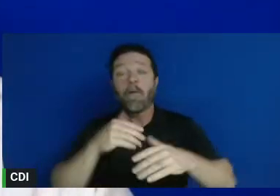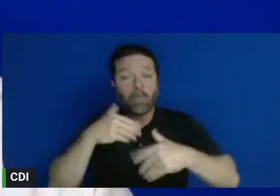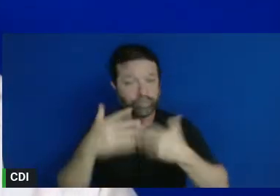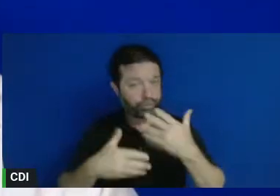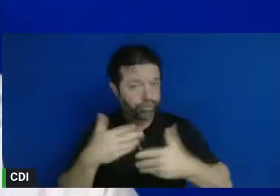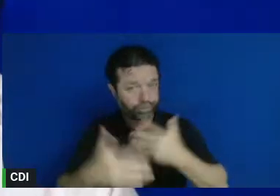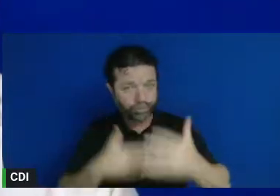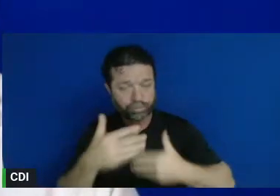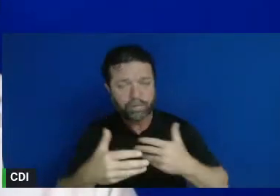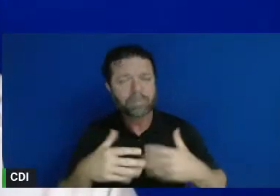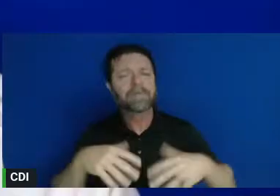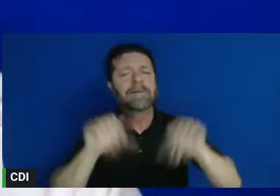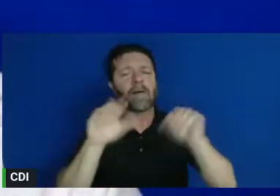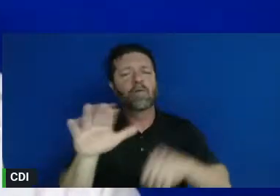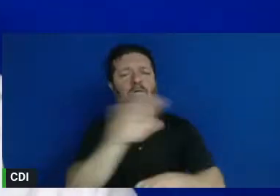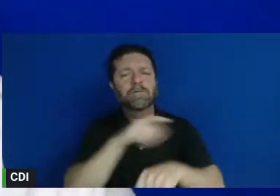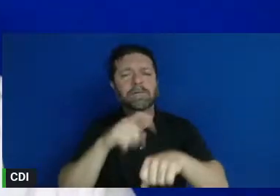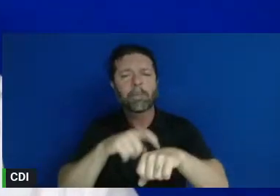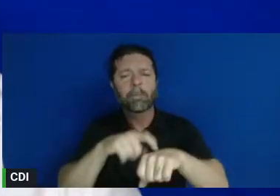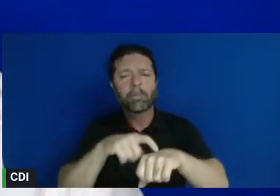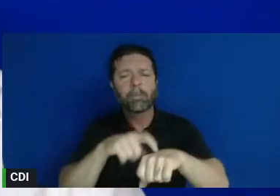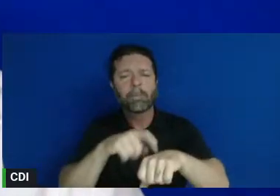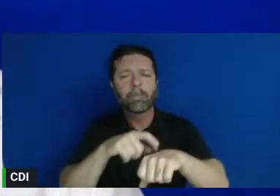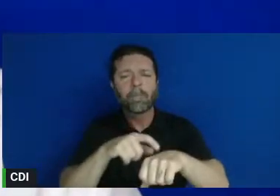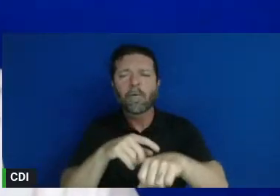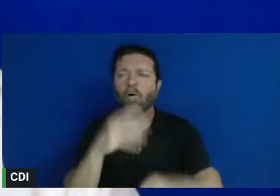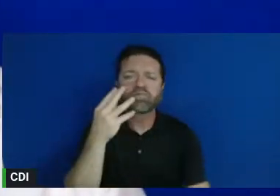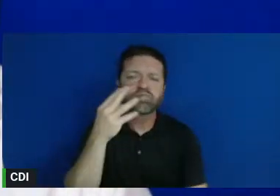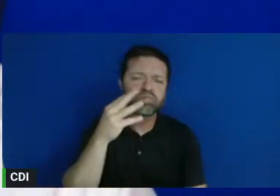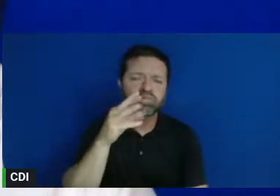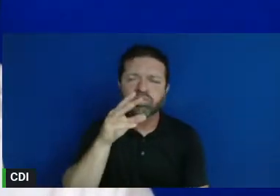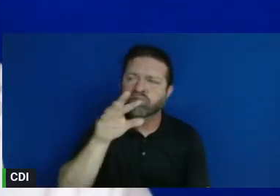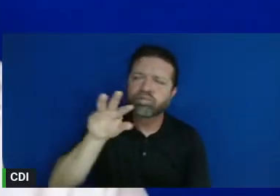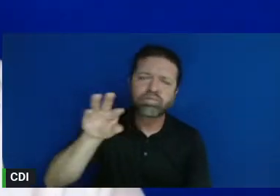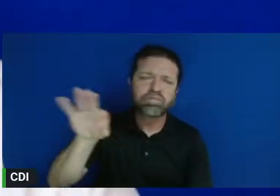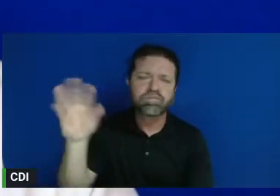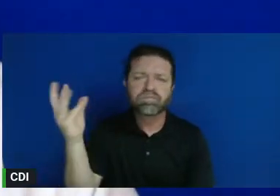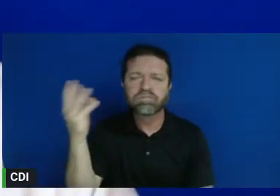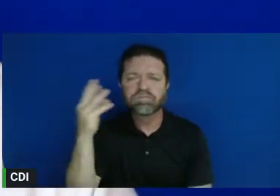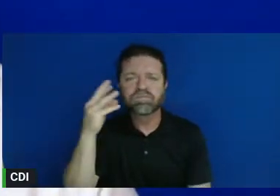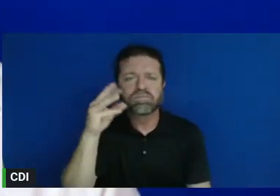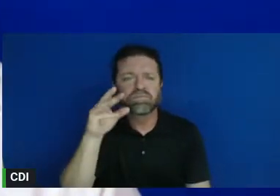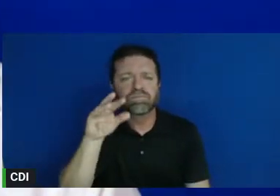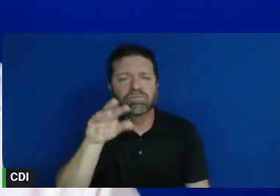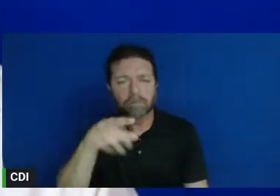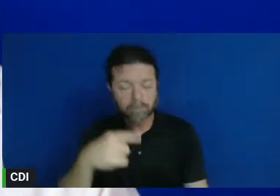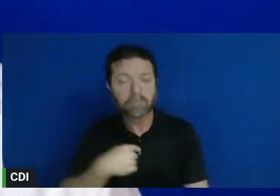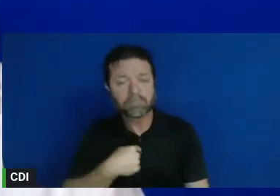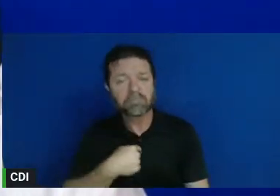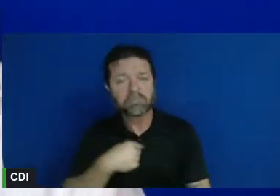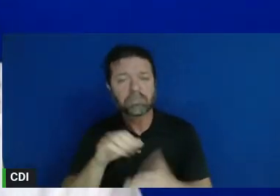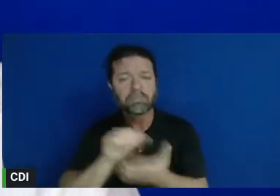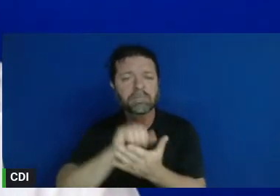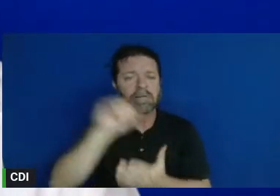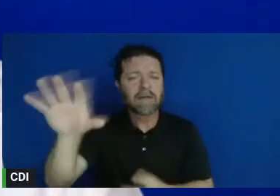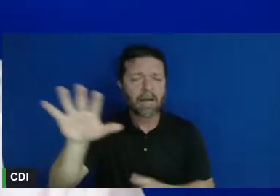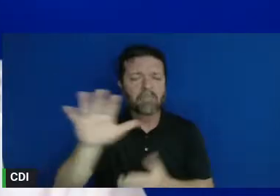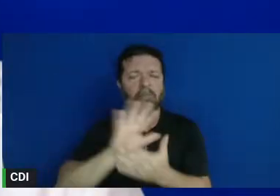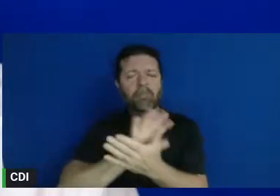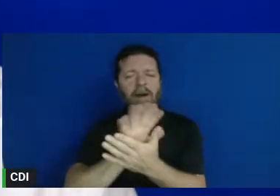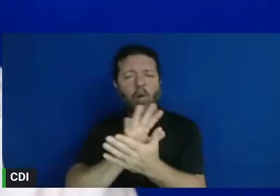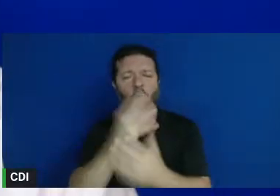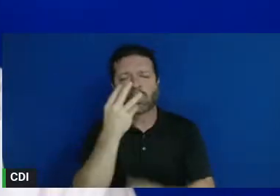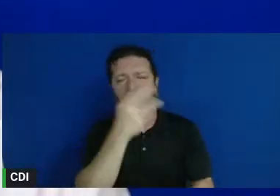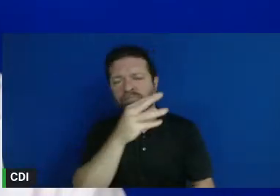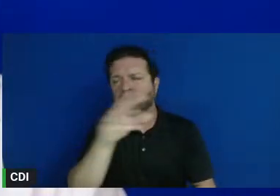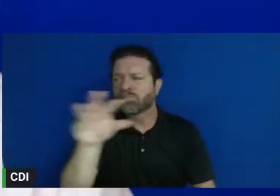or photos. In my case, I submitted a video. At the end, we just have to show the steps that were previously